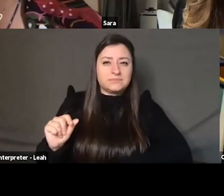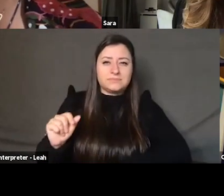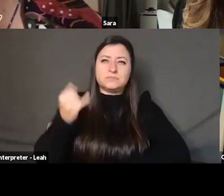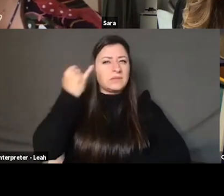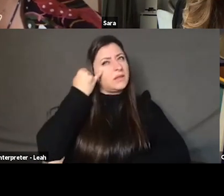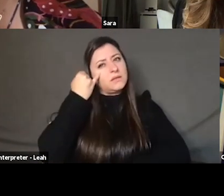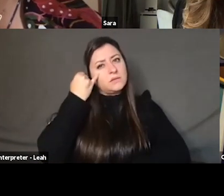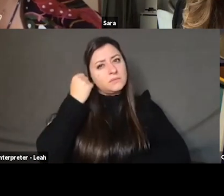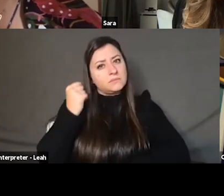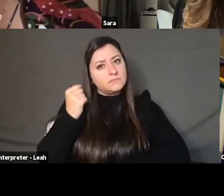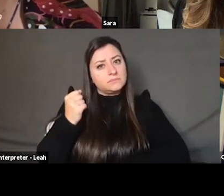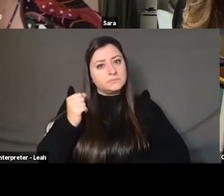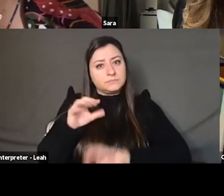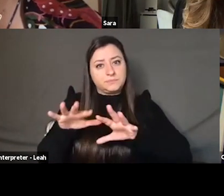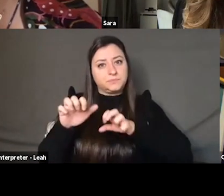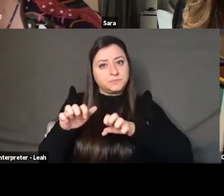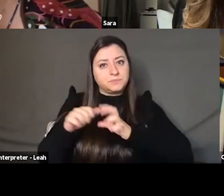If we don't